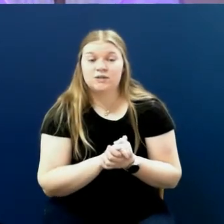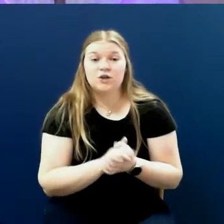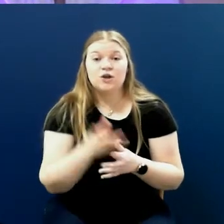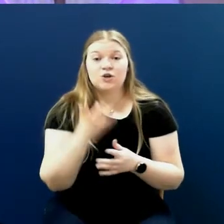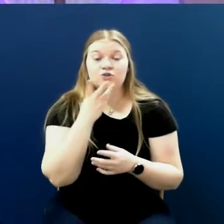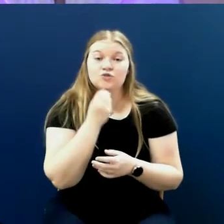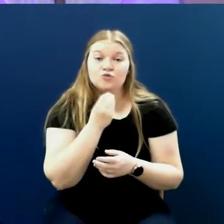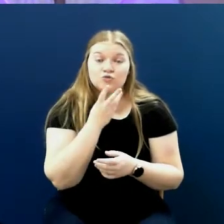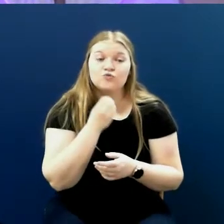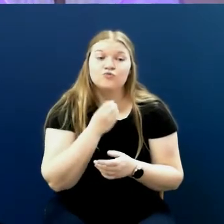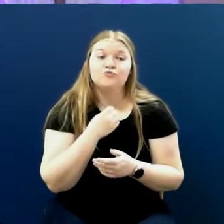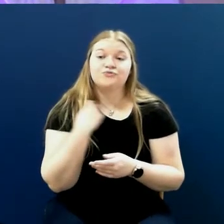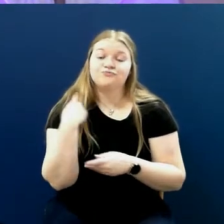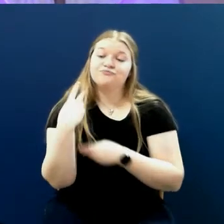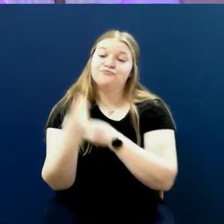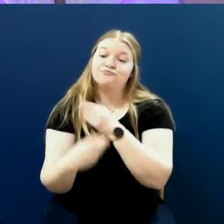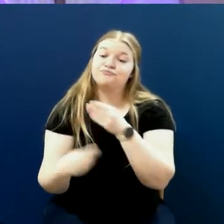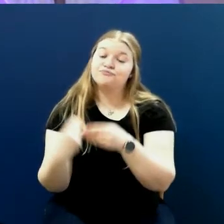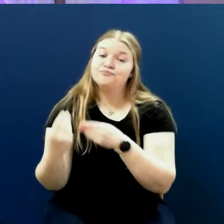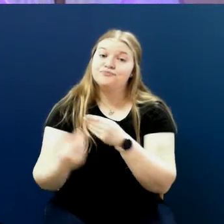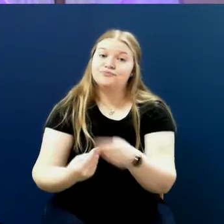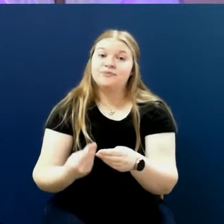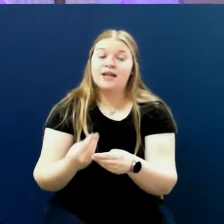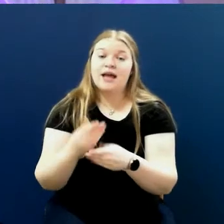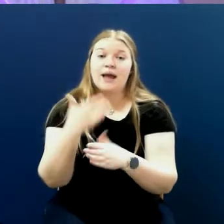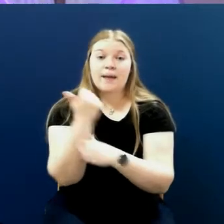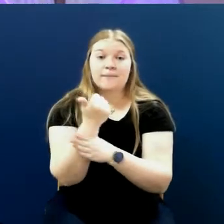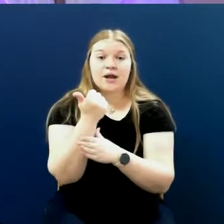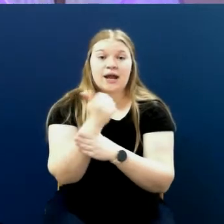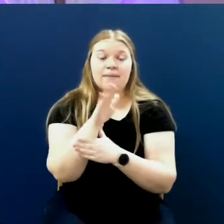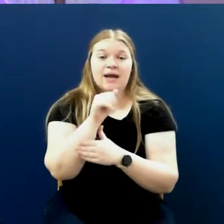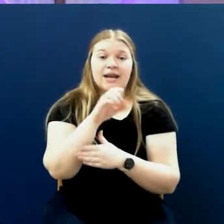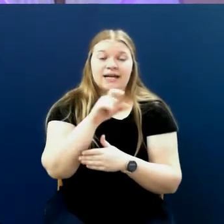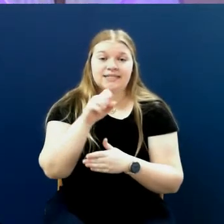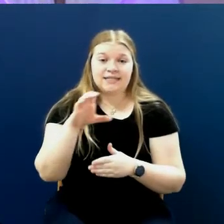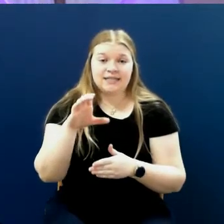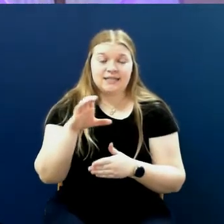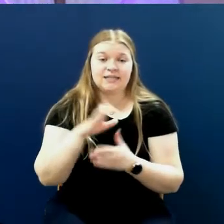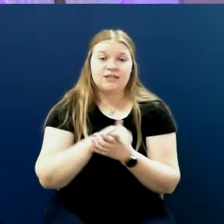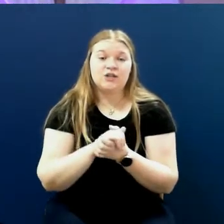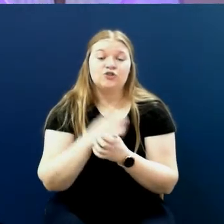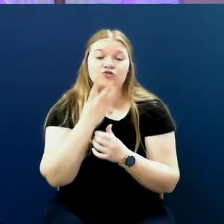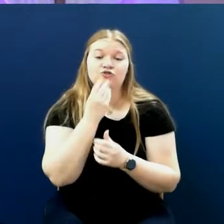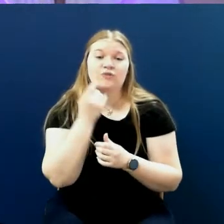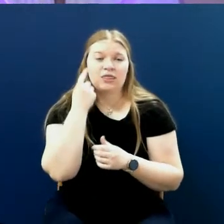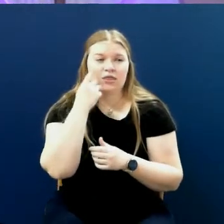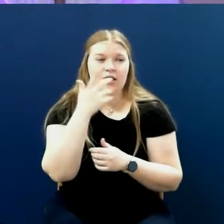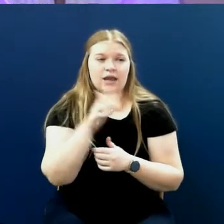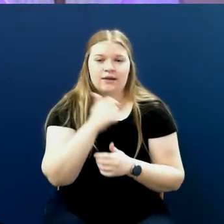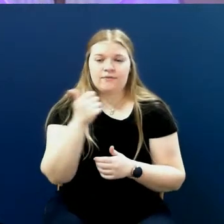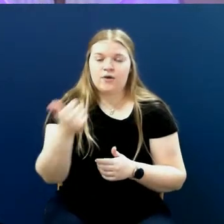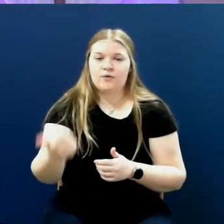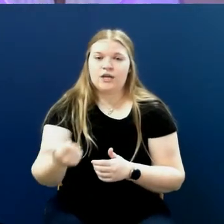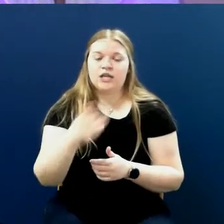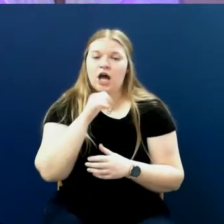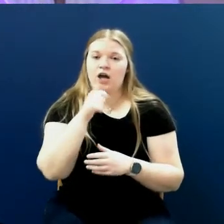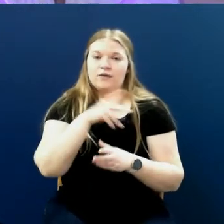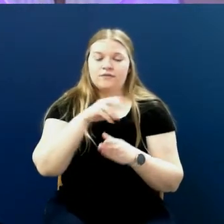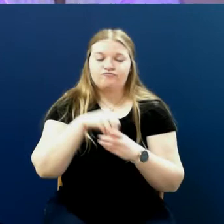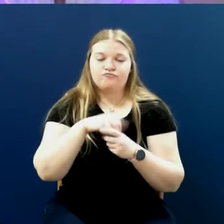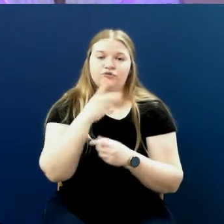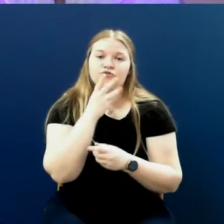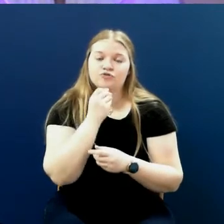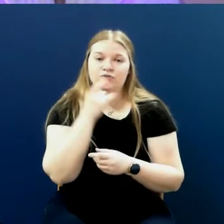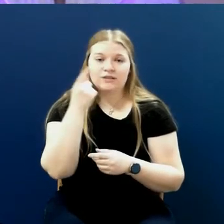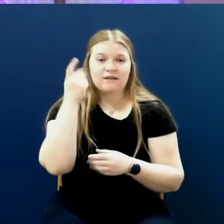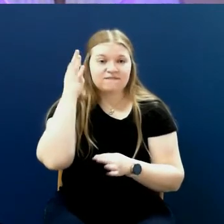those that were descendants of Abraham and Isaac. And Jews thought of anybody outside the Jewish faith, and